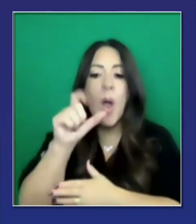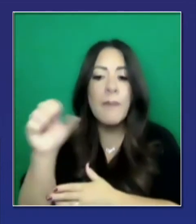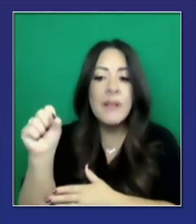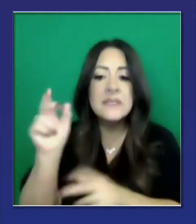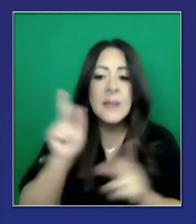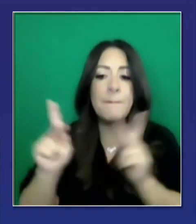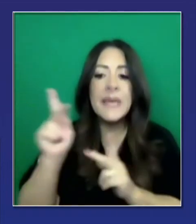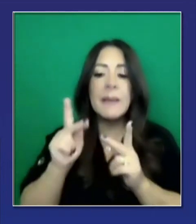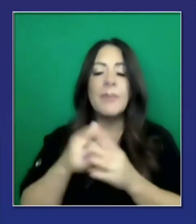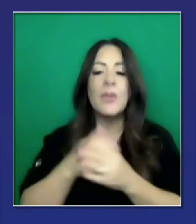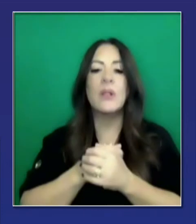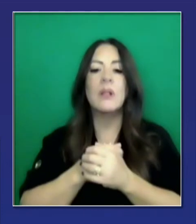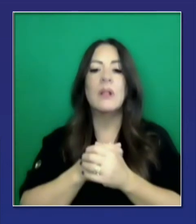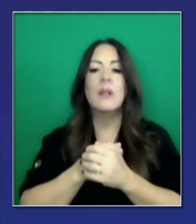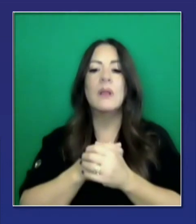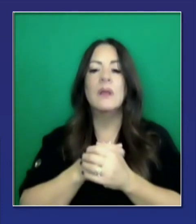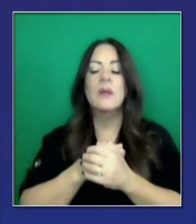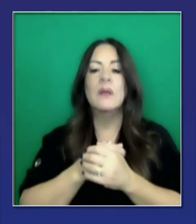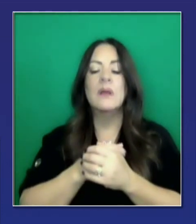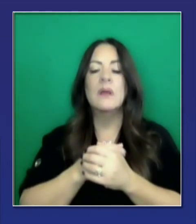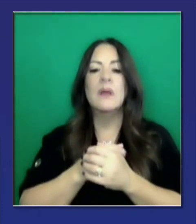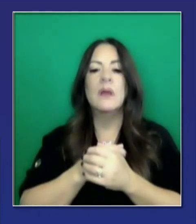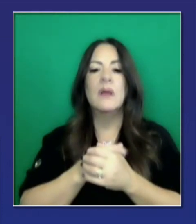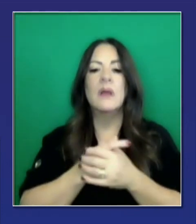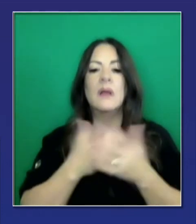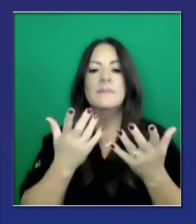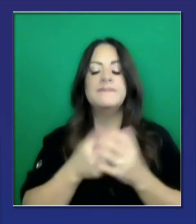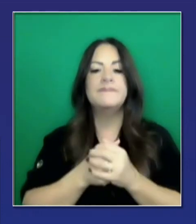the unhoused. Phase